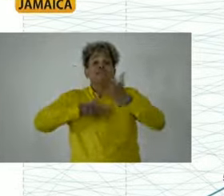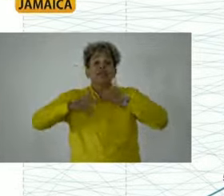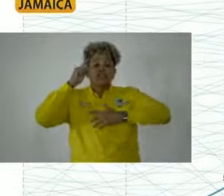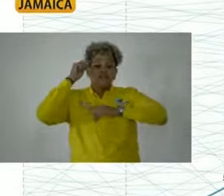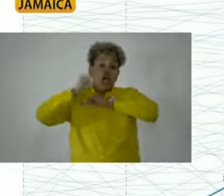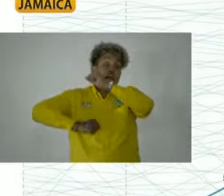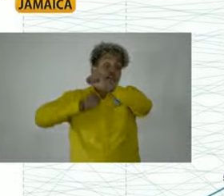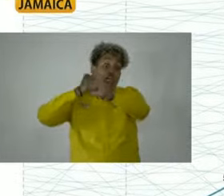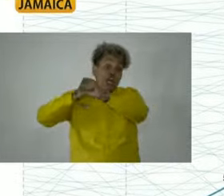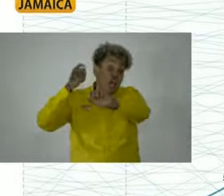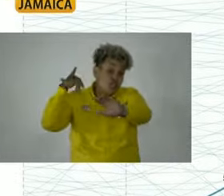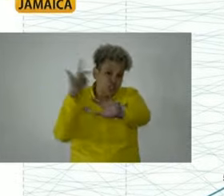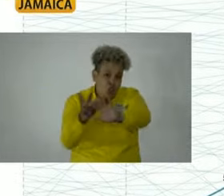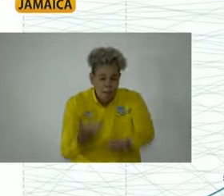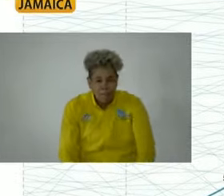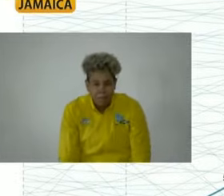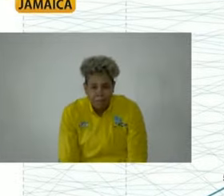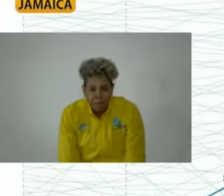come.